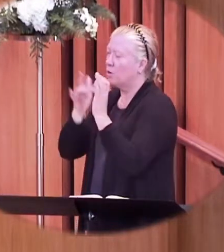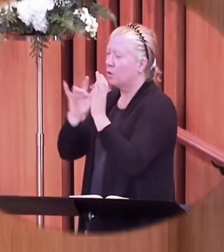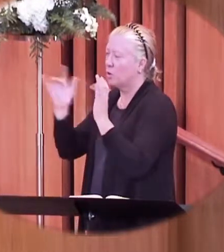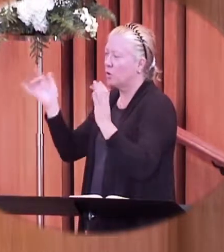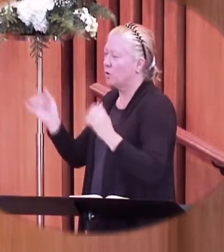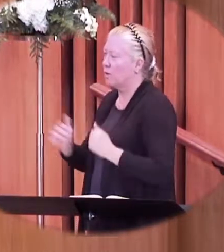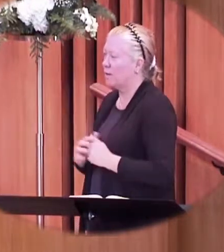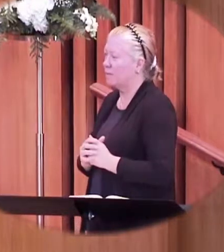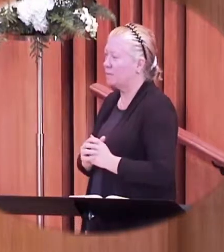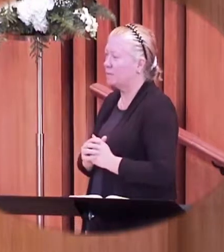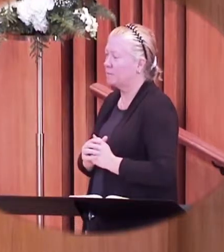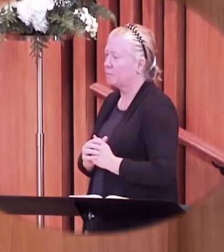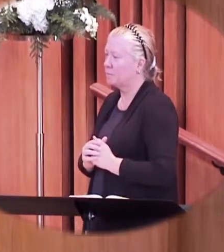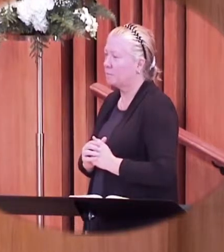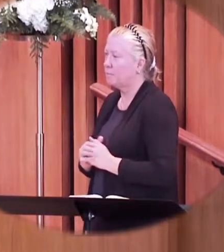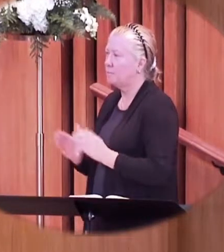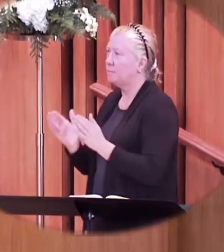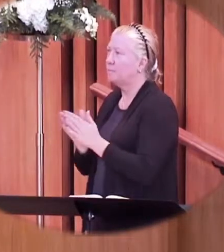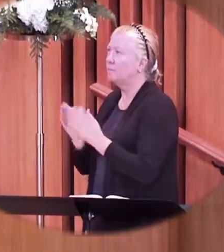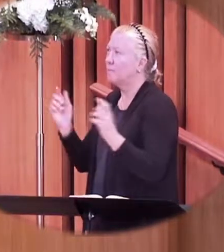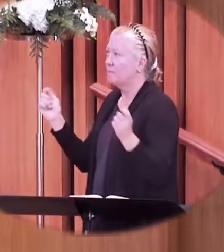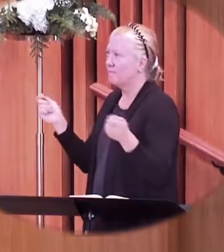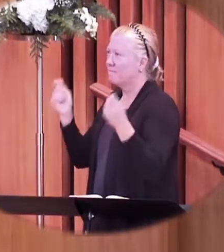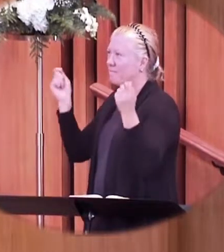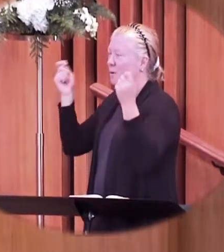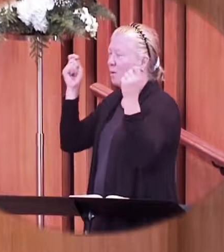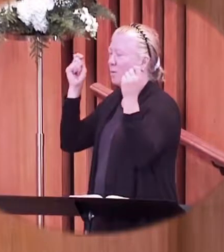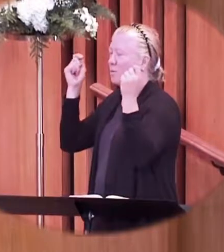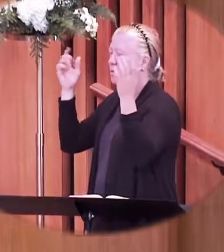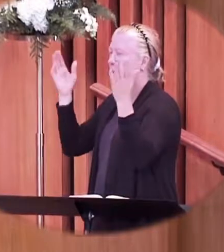are full of your glory.